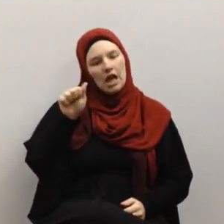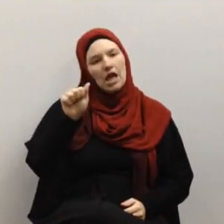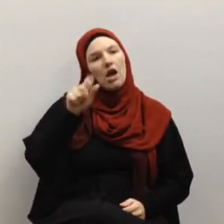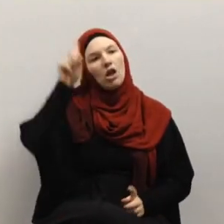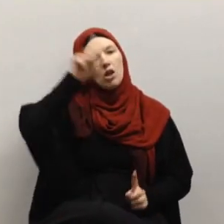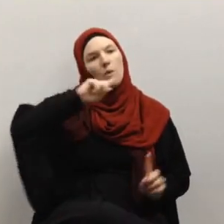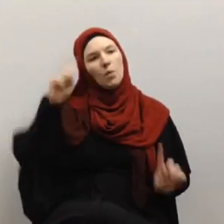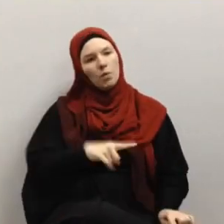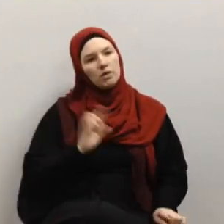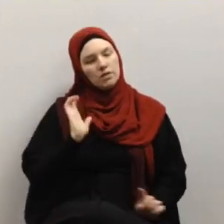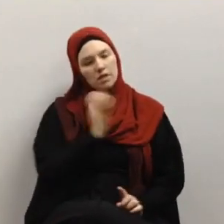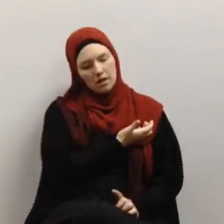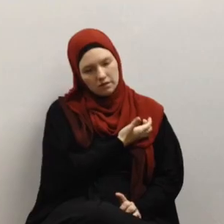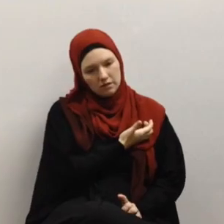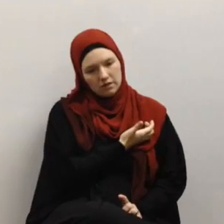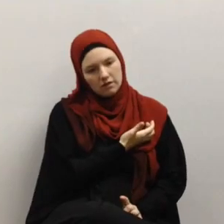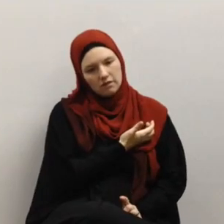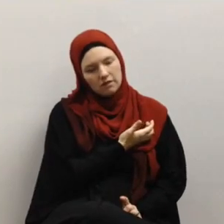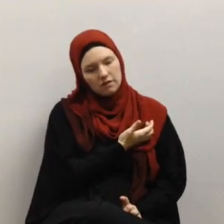us.